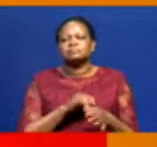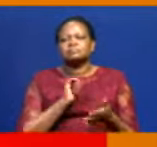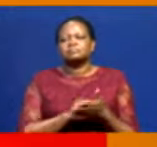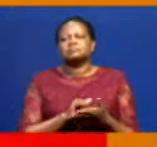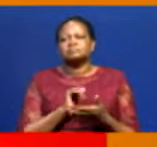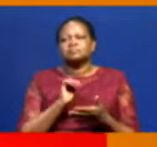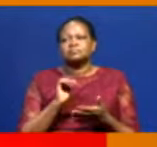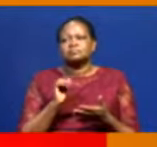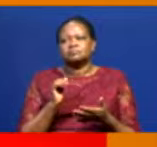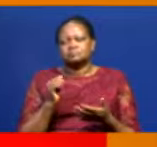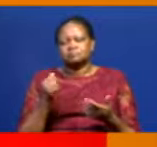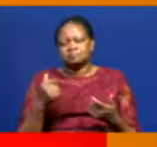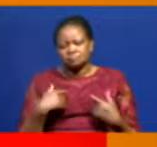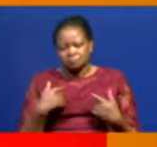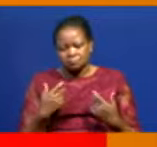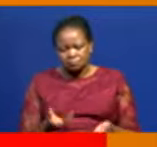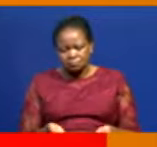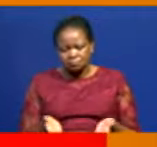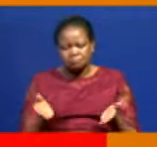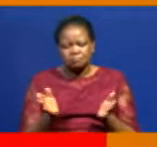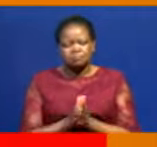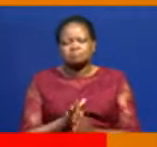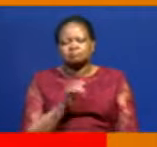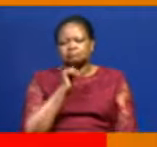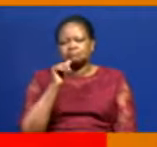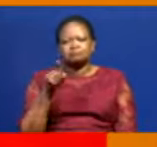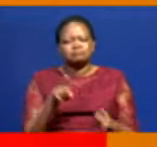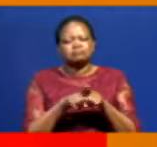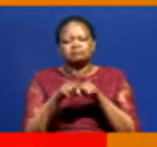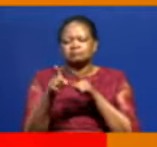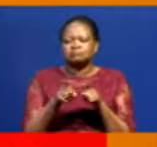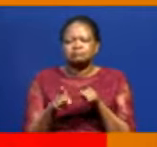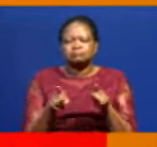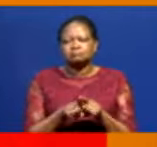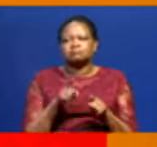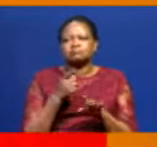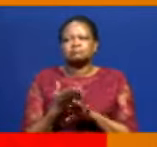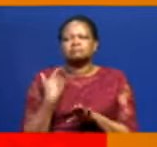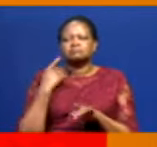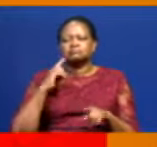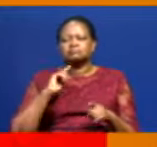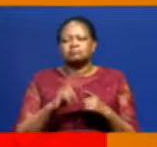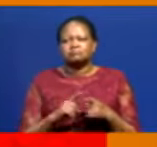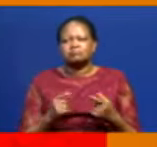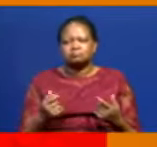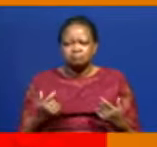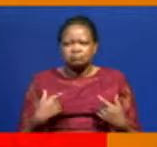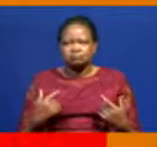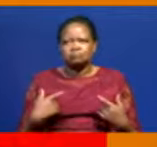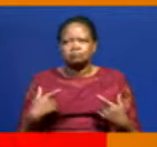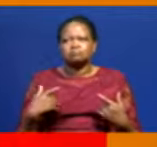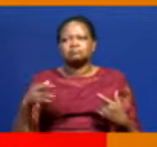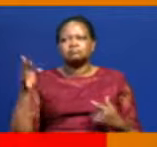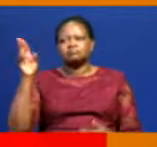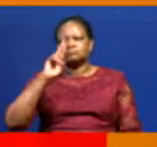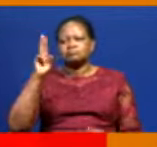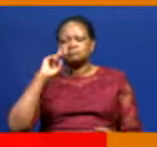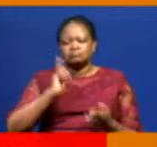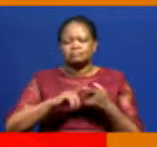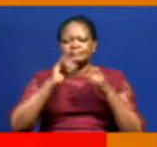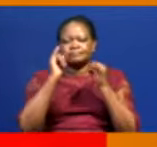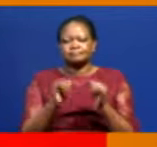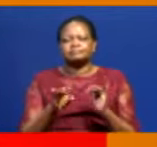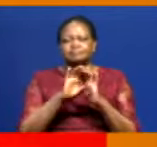call is now, but not as dominant as it was when we were we had the referendum towards a new